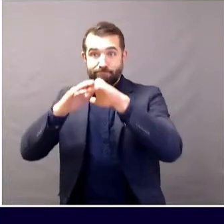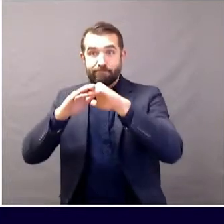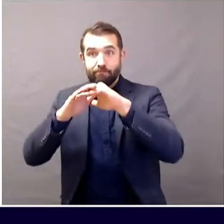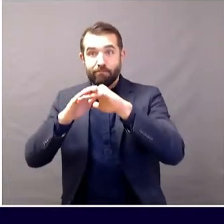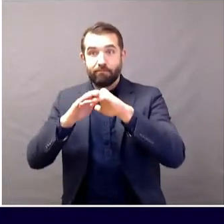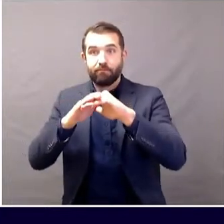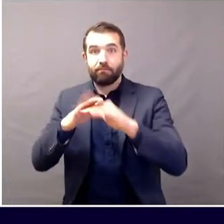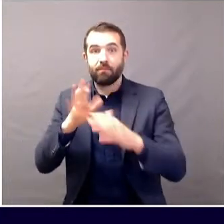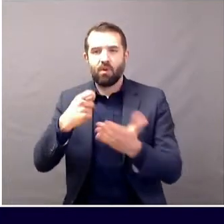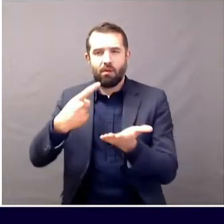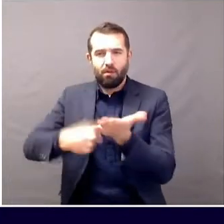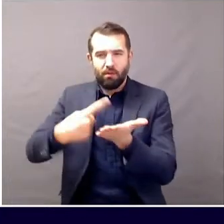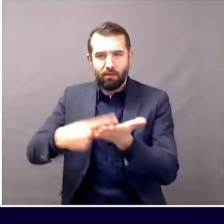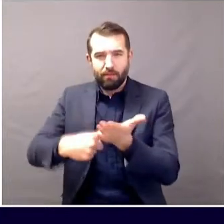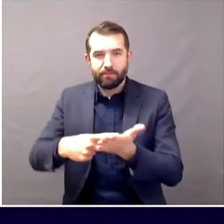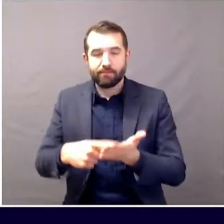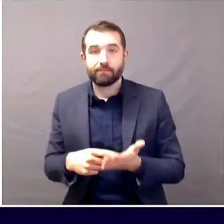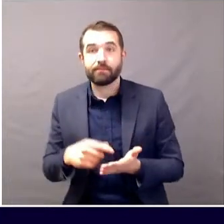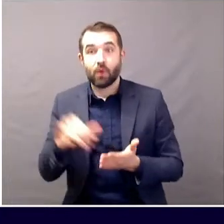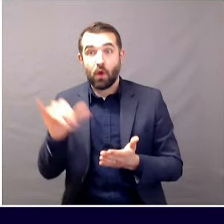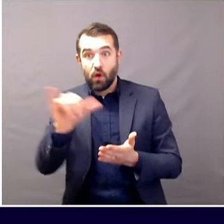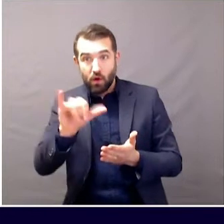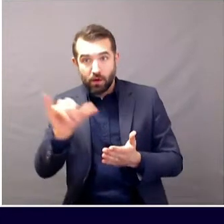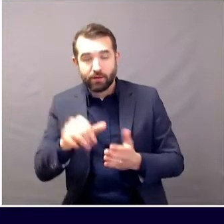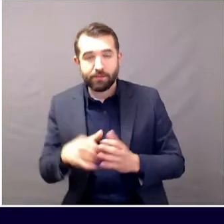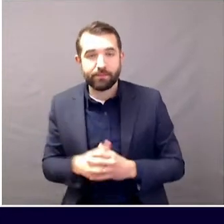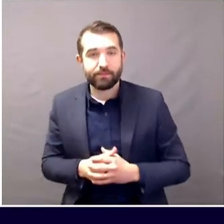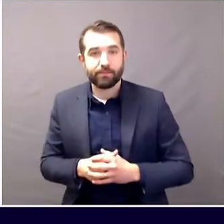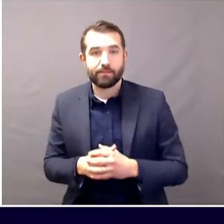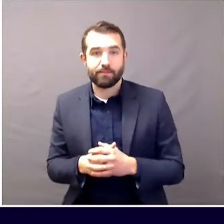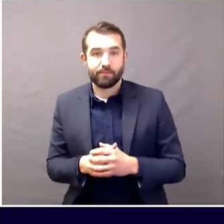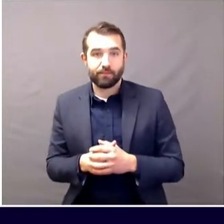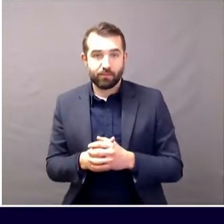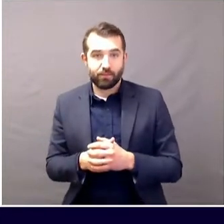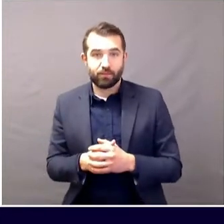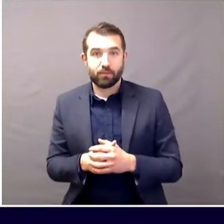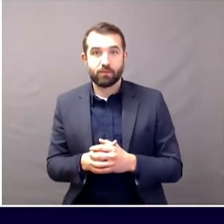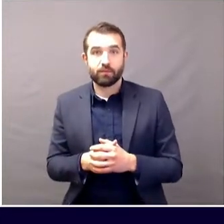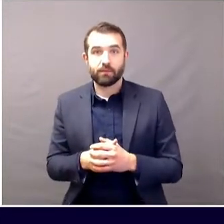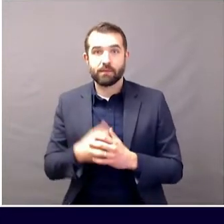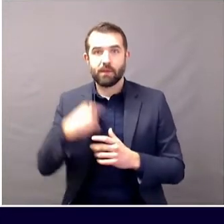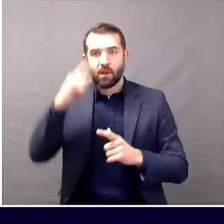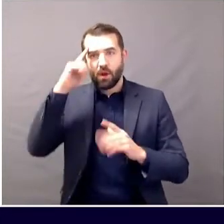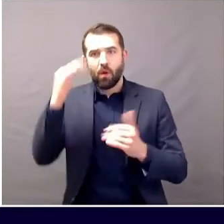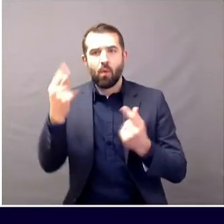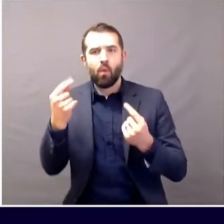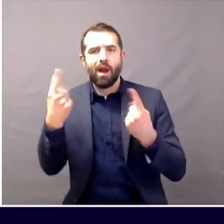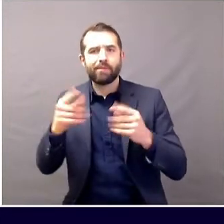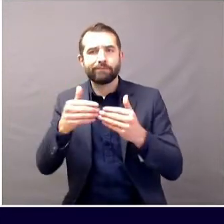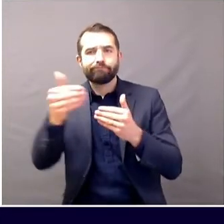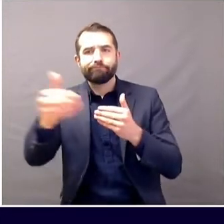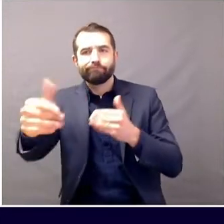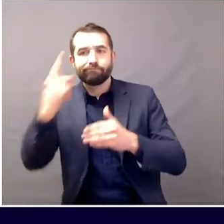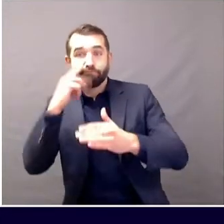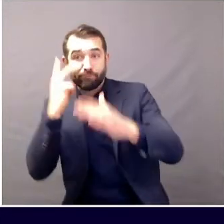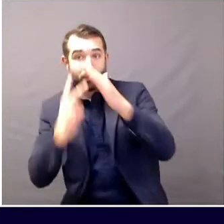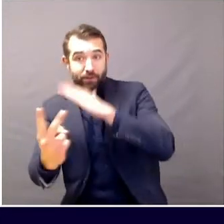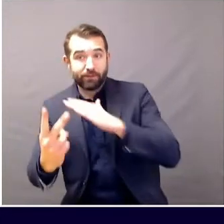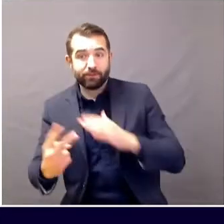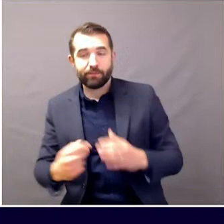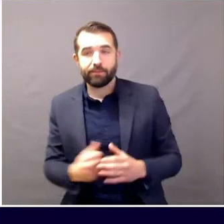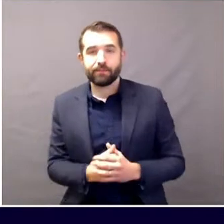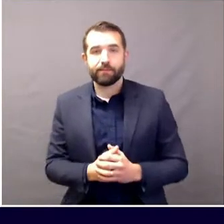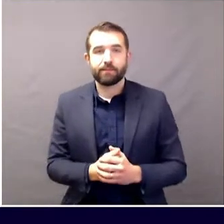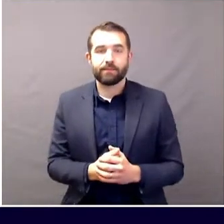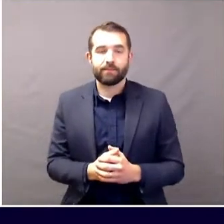may anticipate with respect to new COVID cases in the coming days and in the coming weeks. First, is